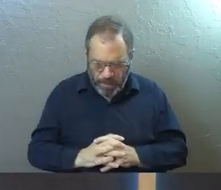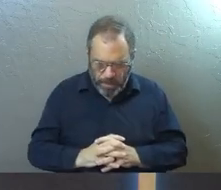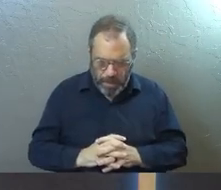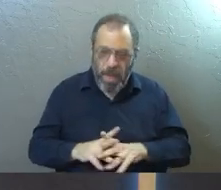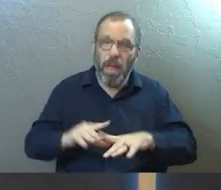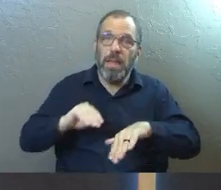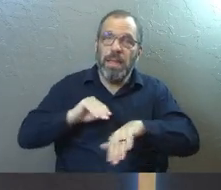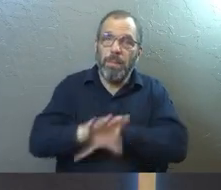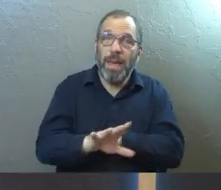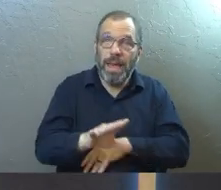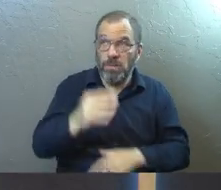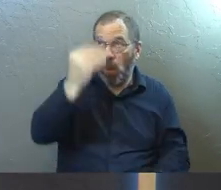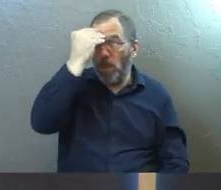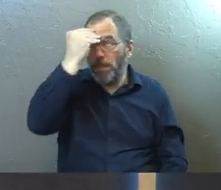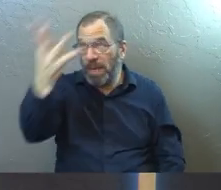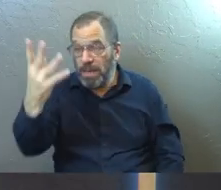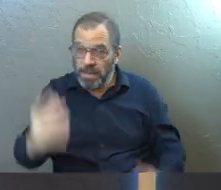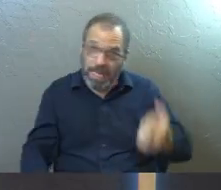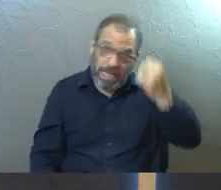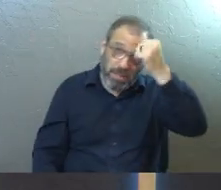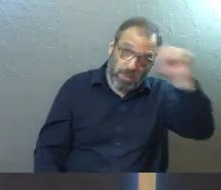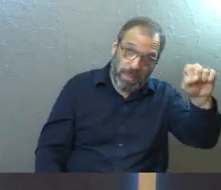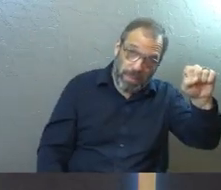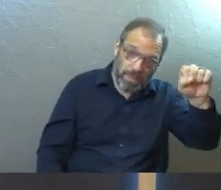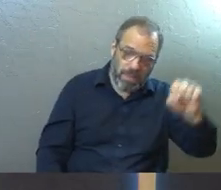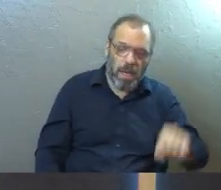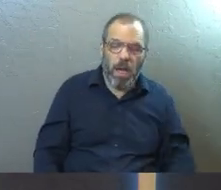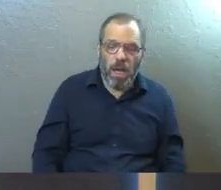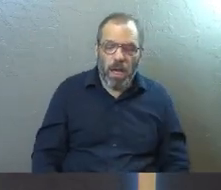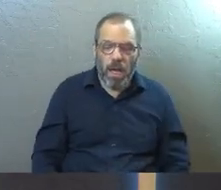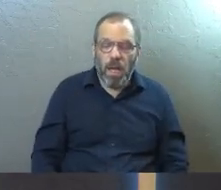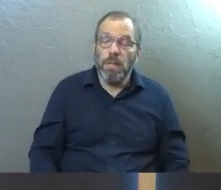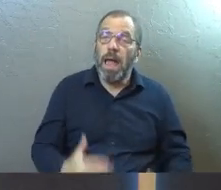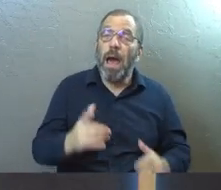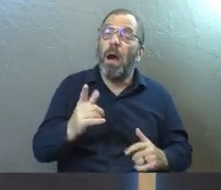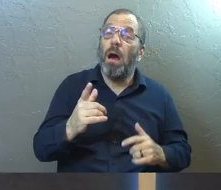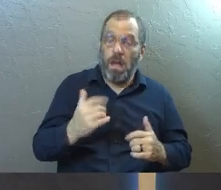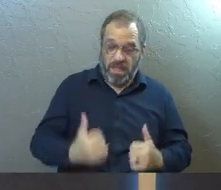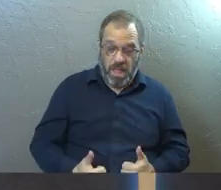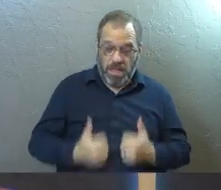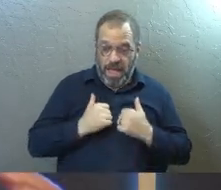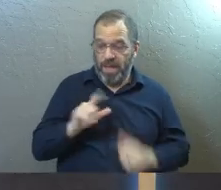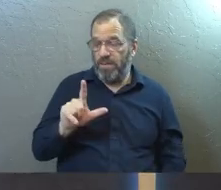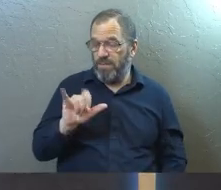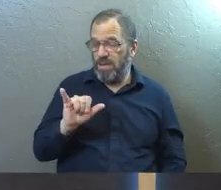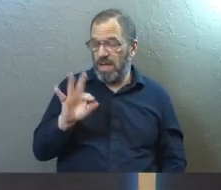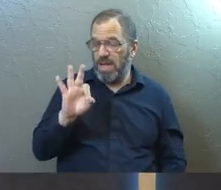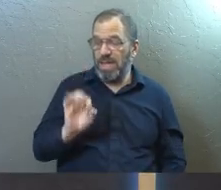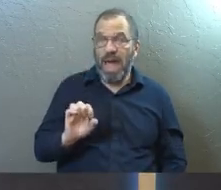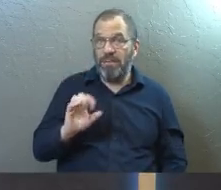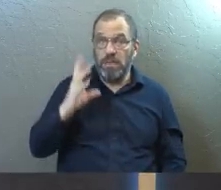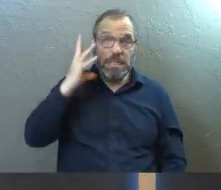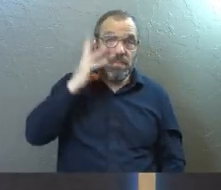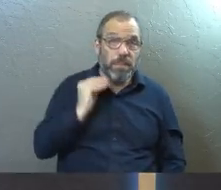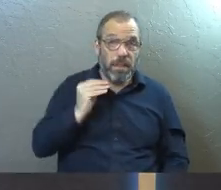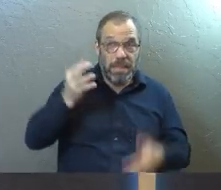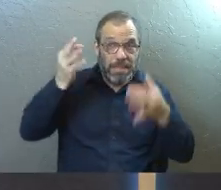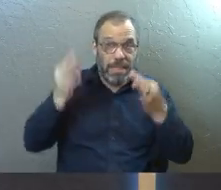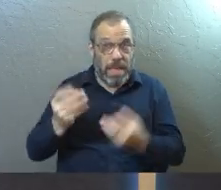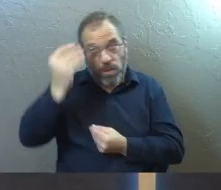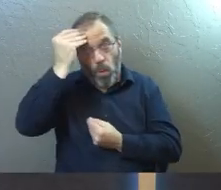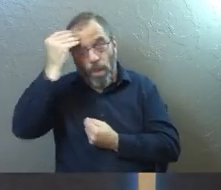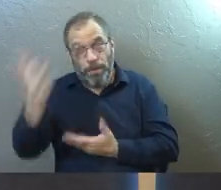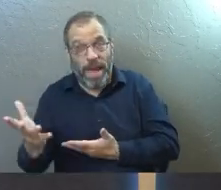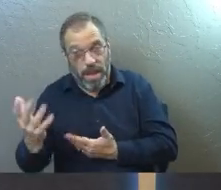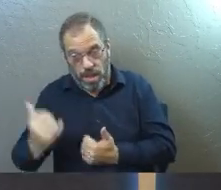The impacts of our obedience and our disobedience to God. Let's take a look at the life, like we talked about, life and death, the life we can experience when we choose to obey